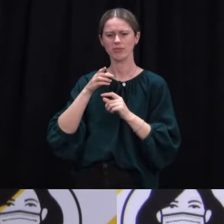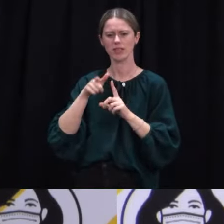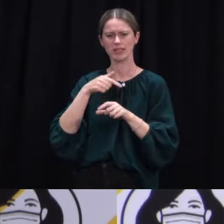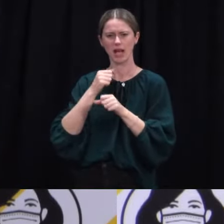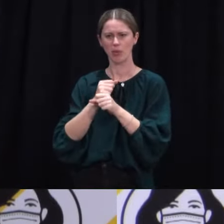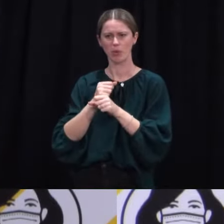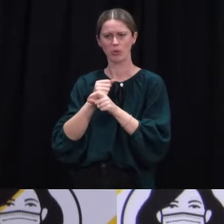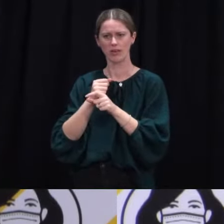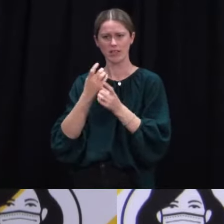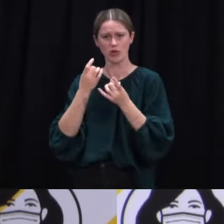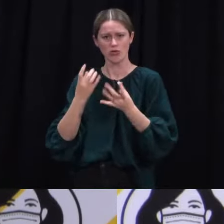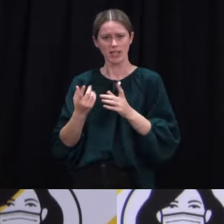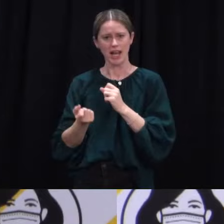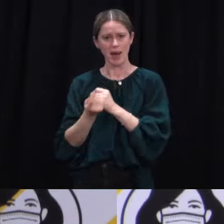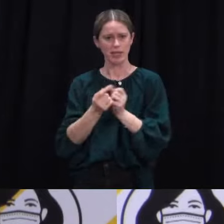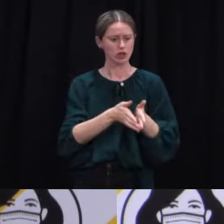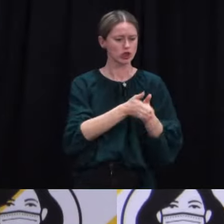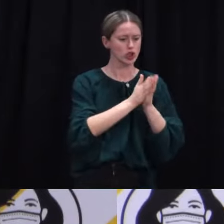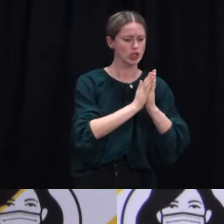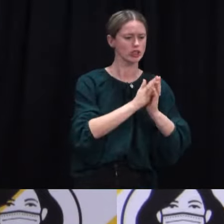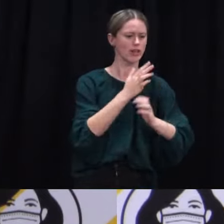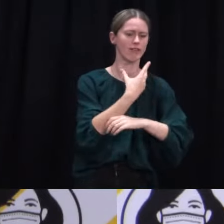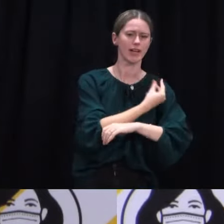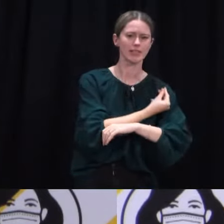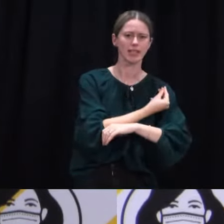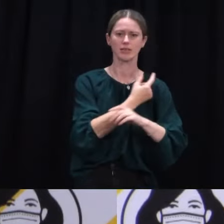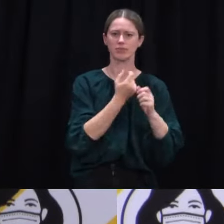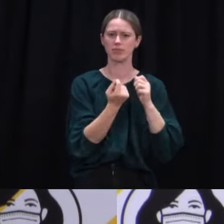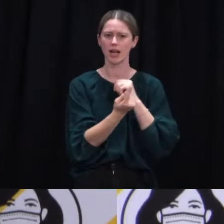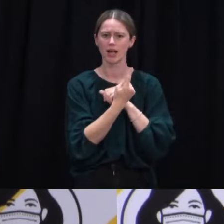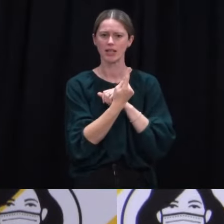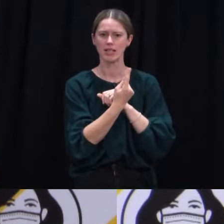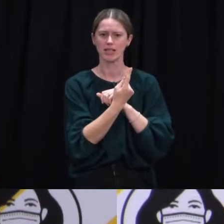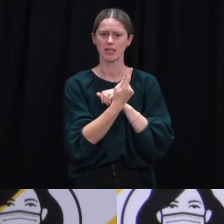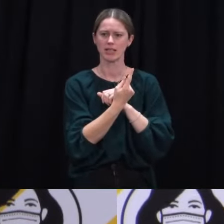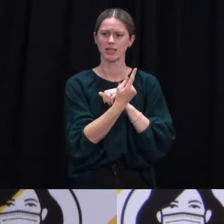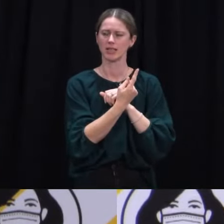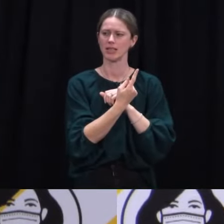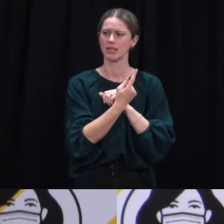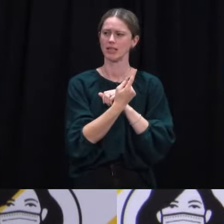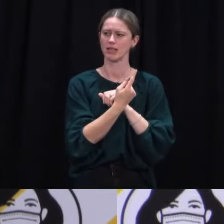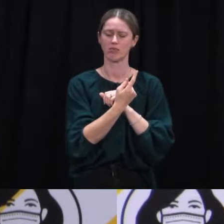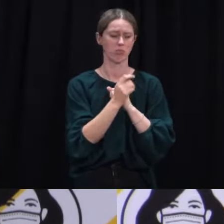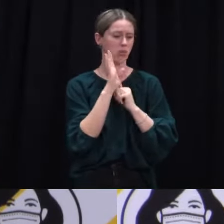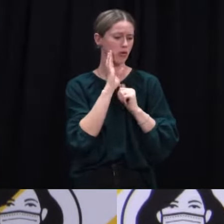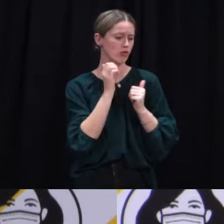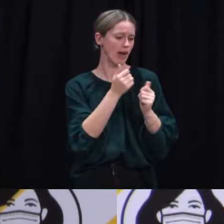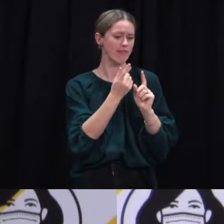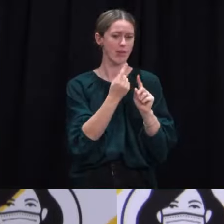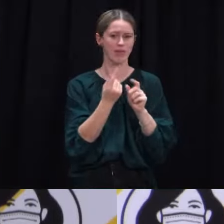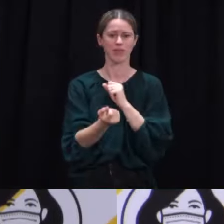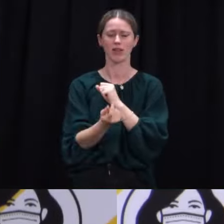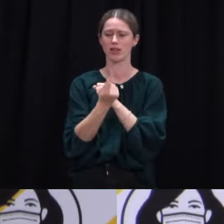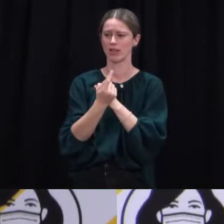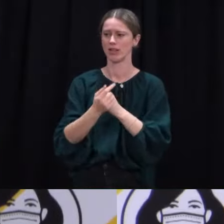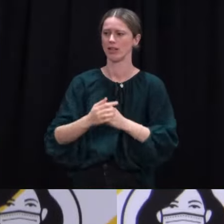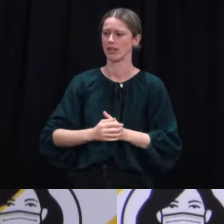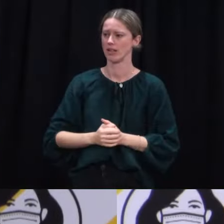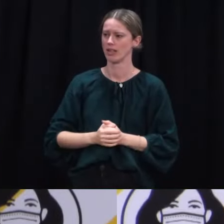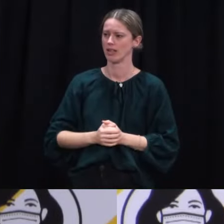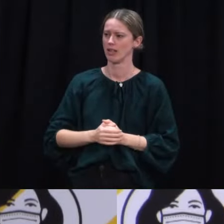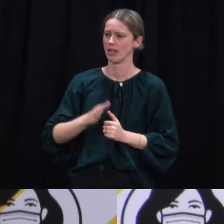has actually been happening where there's been church-based vaccinations taking place, and we've had really positive feedback from those events. Yes. Have you had